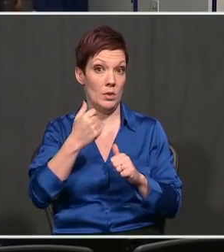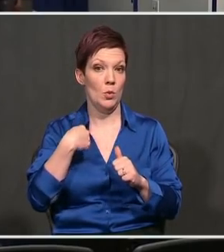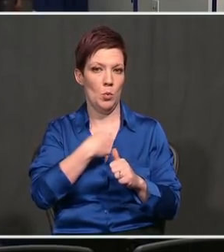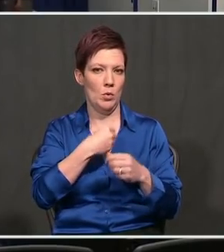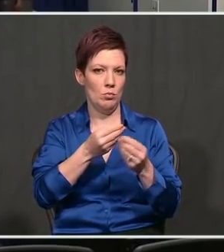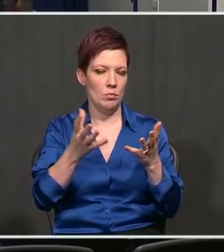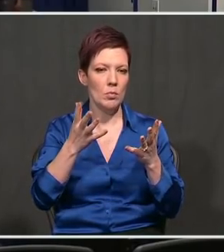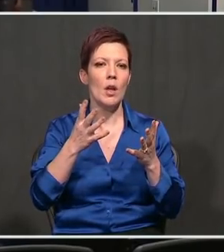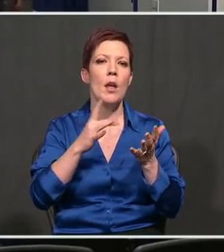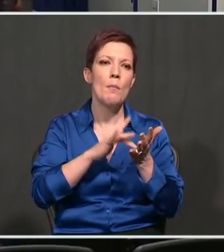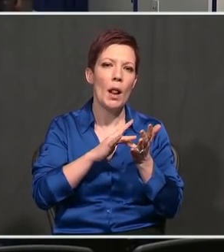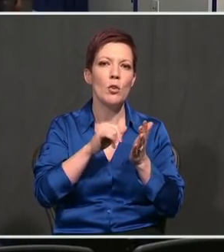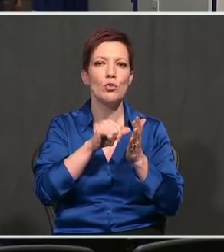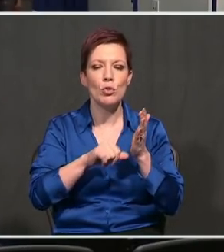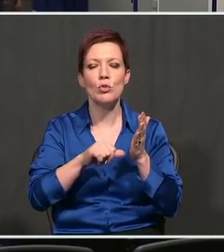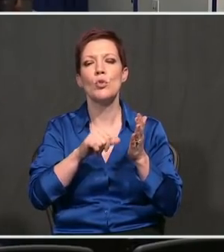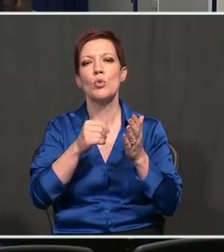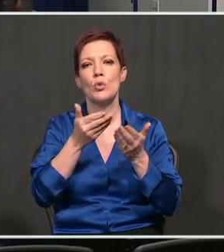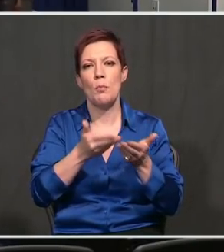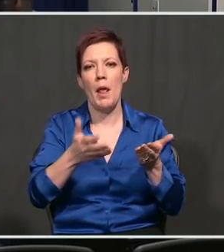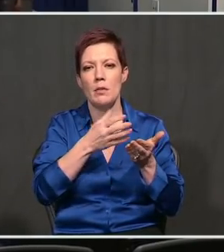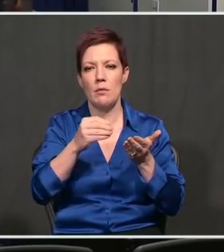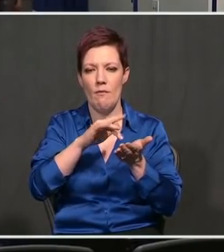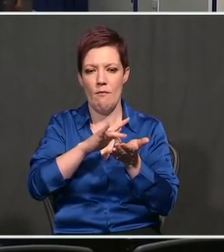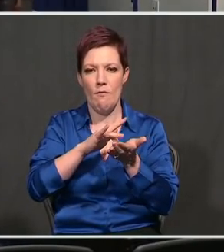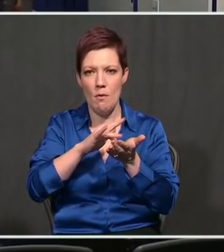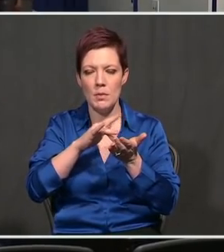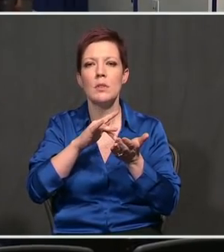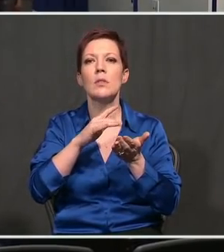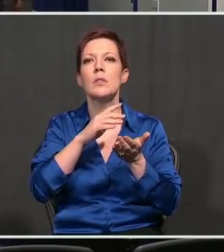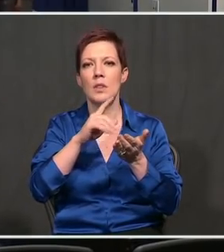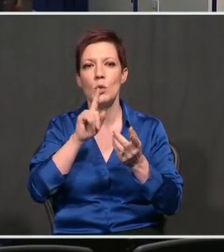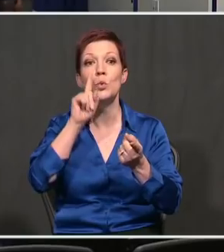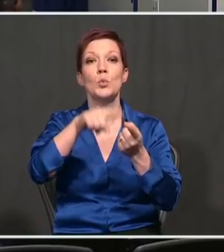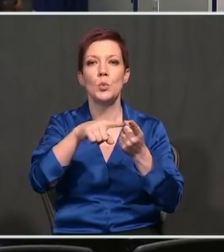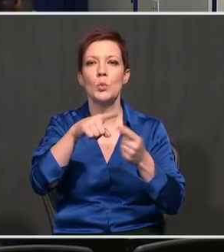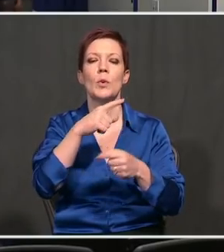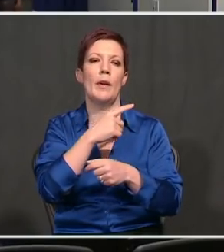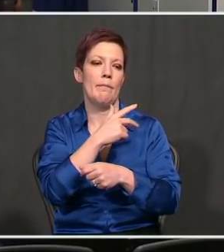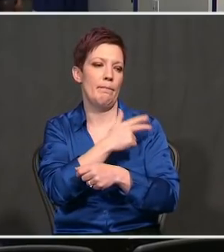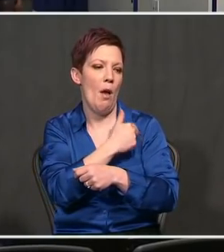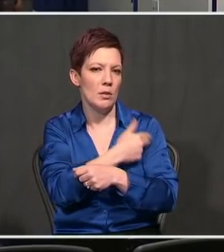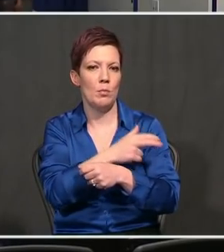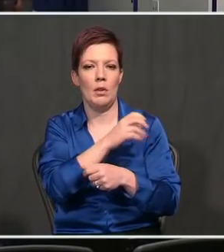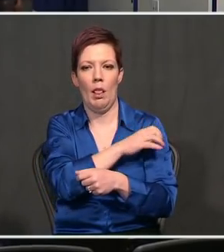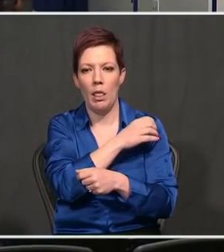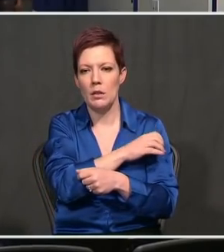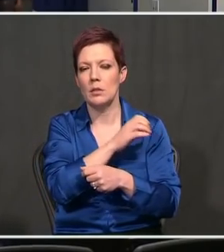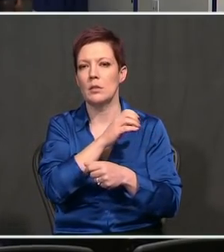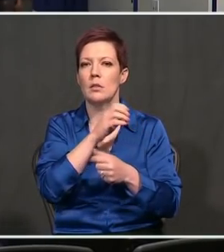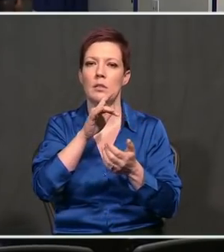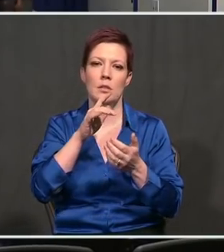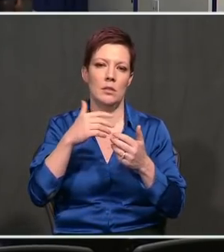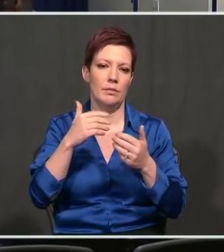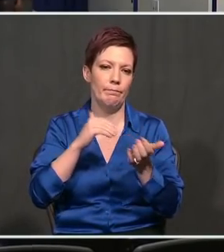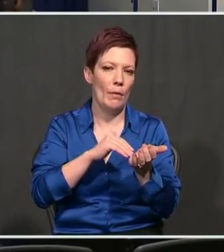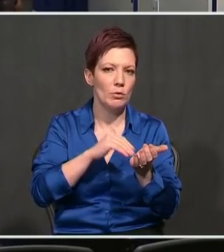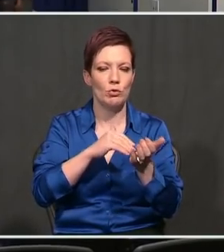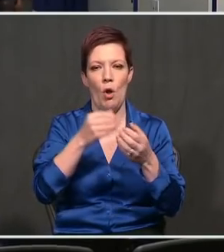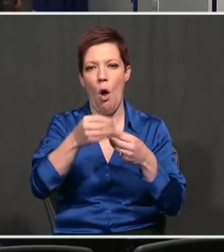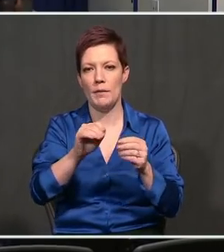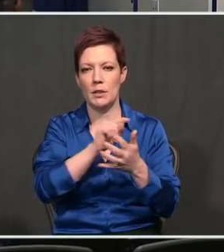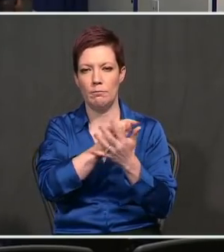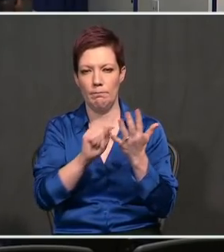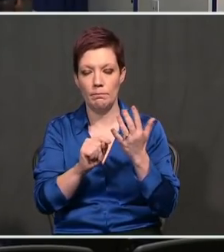pharmaceuticals and medical surgical supplies to end sites of care, hospitals, physician office, clinics, et cetera. We also have an